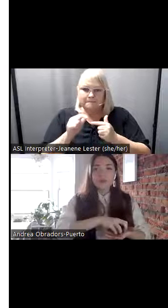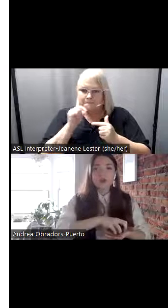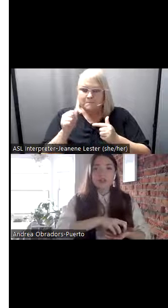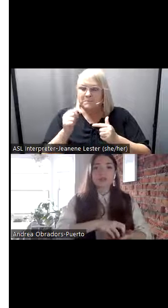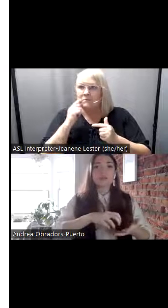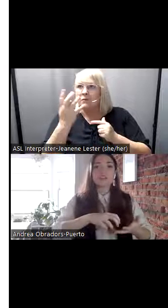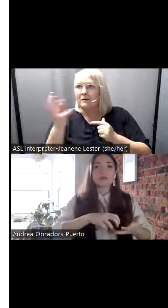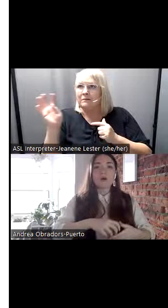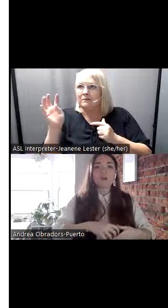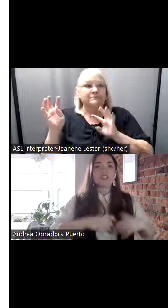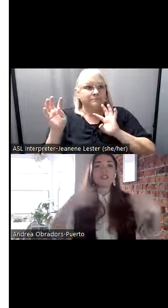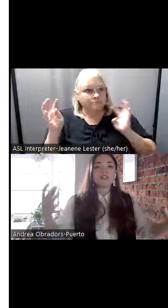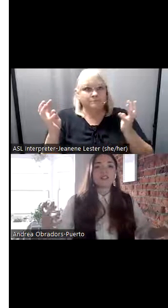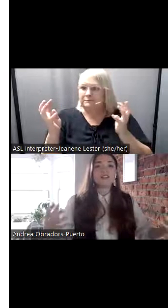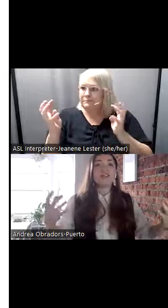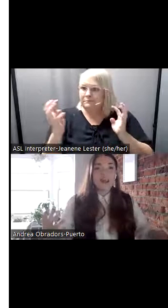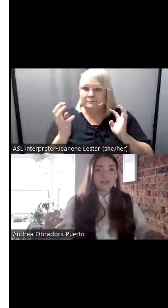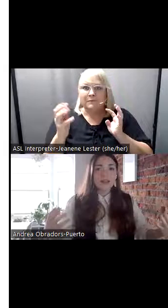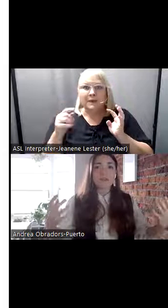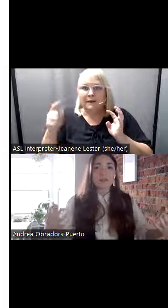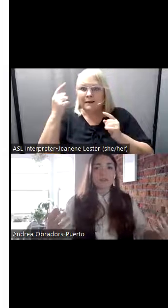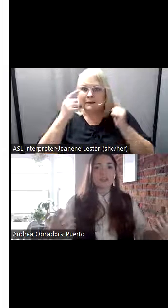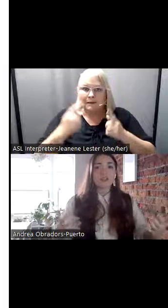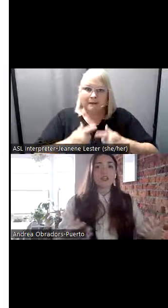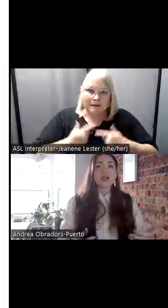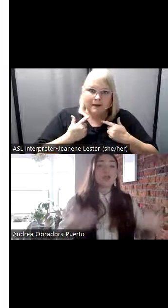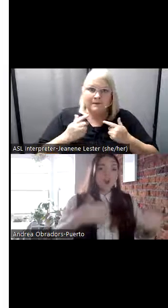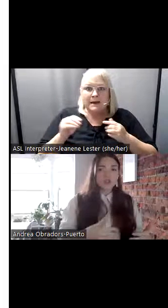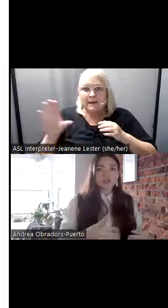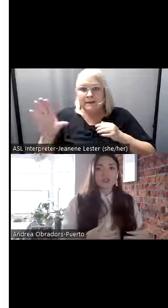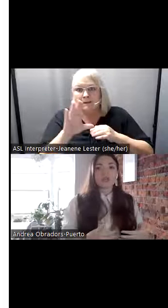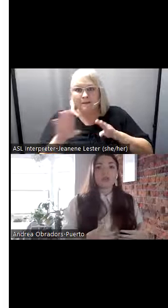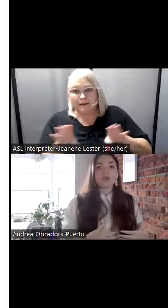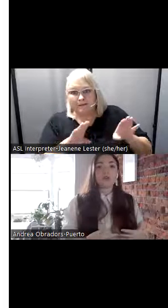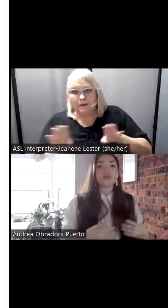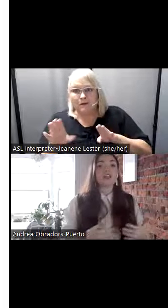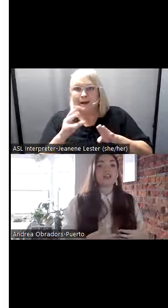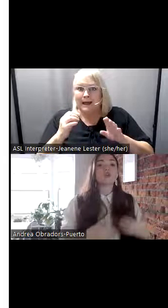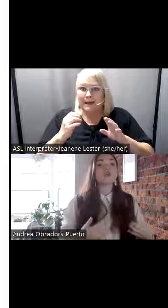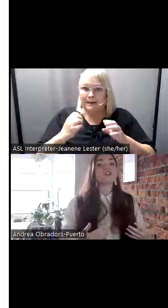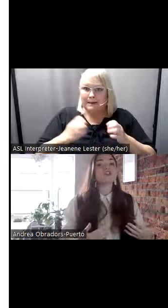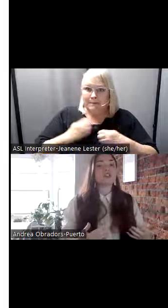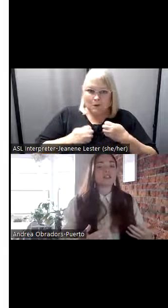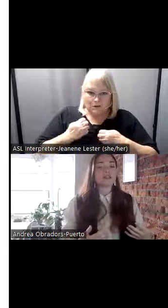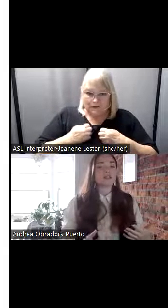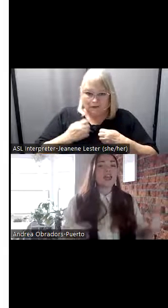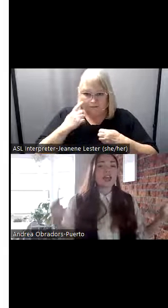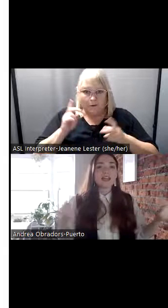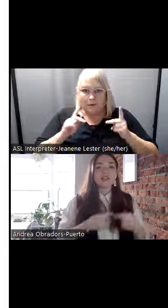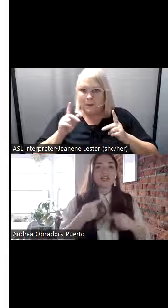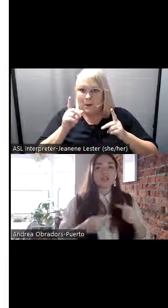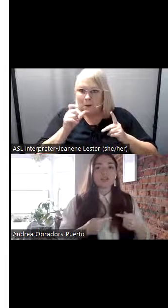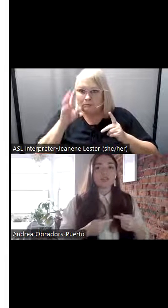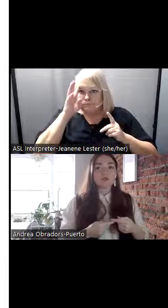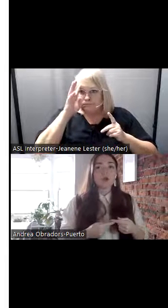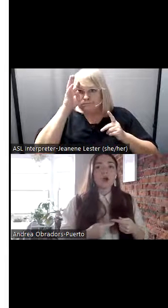artifacts or products. It's about considering the lives and behaviors and emotions of people creating solutions for systems and